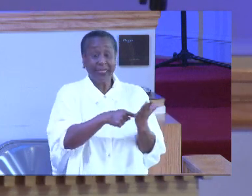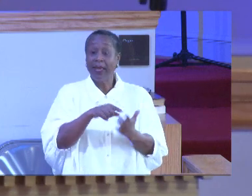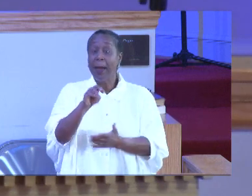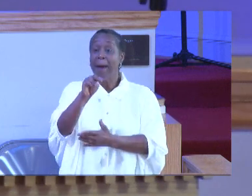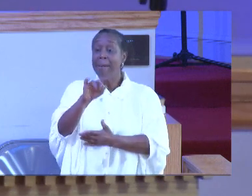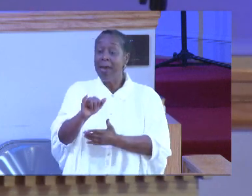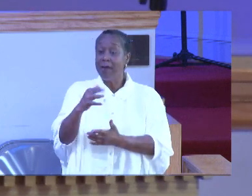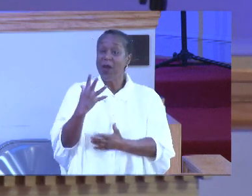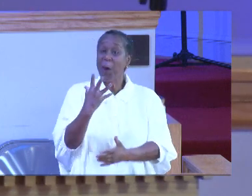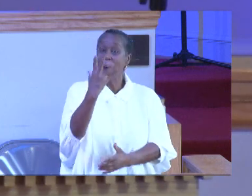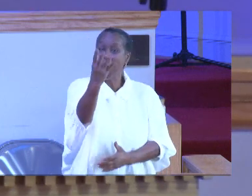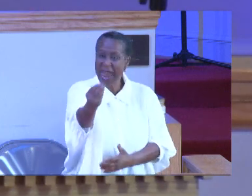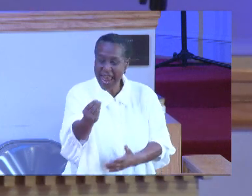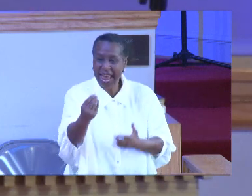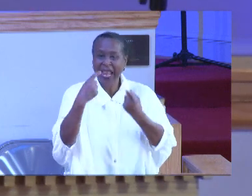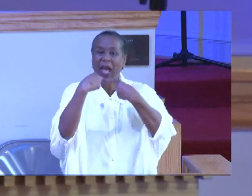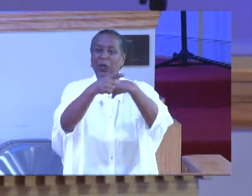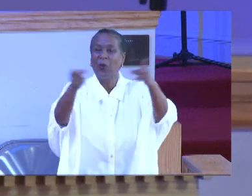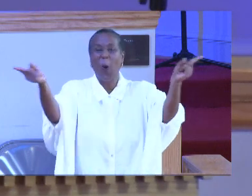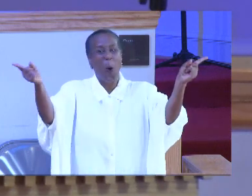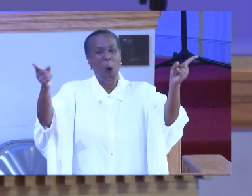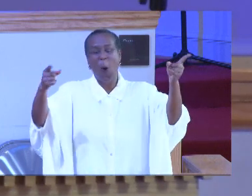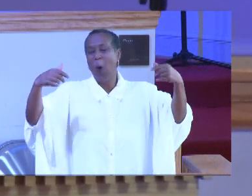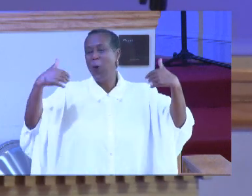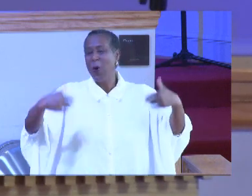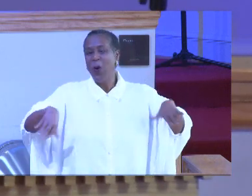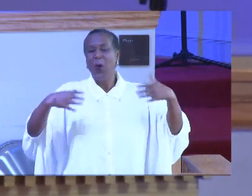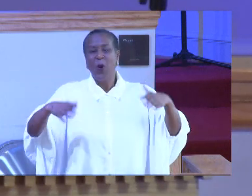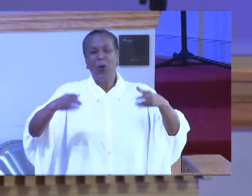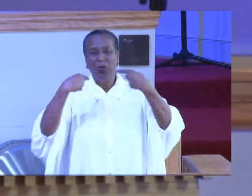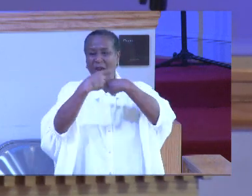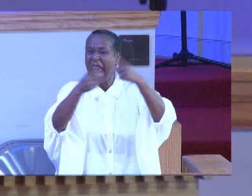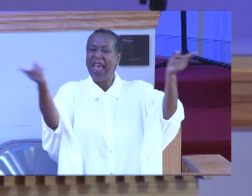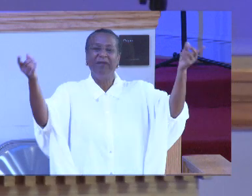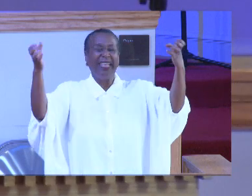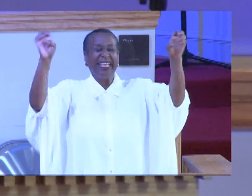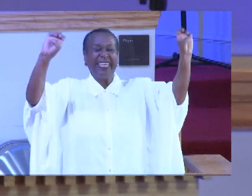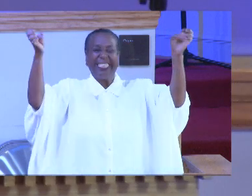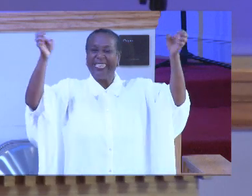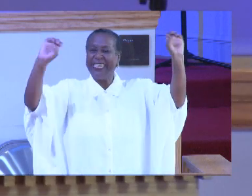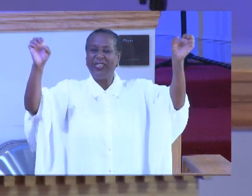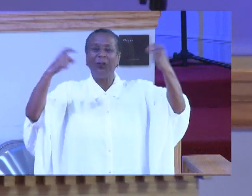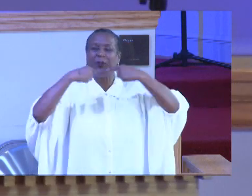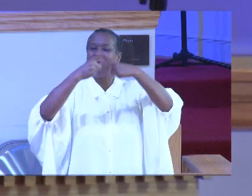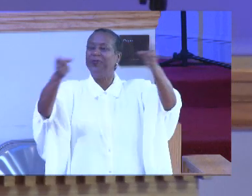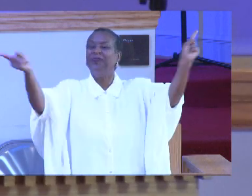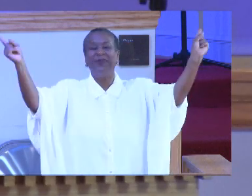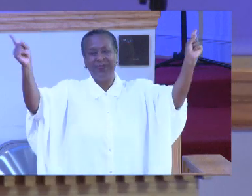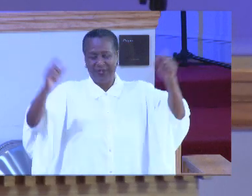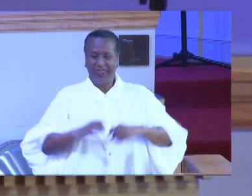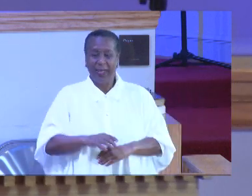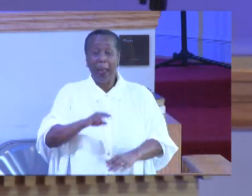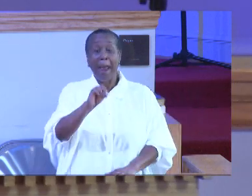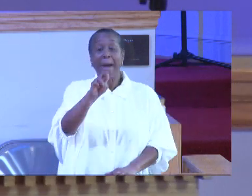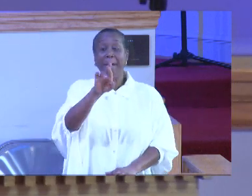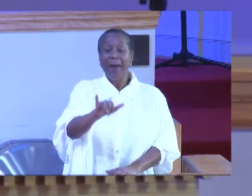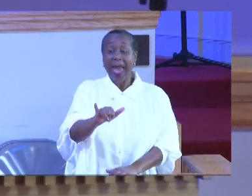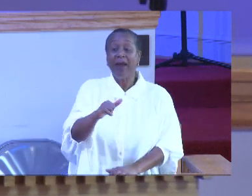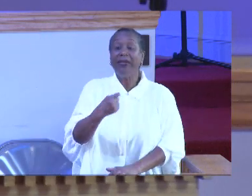went and gave the greatest Easter declaration of all.